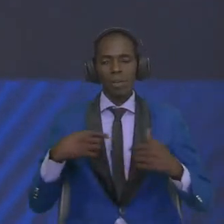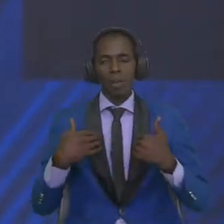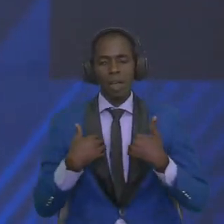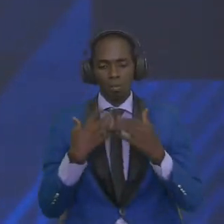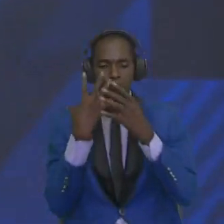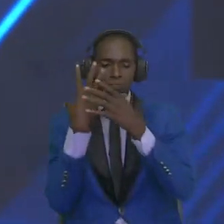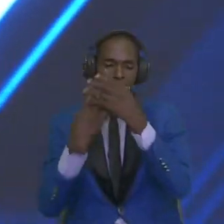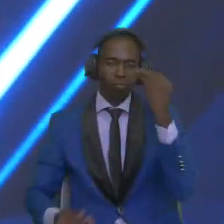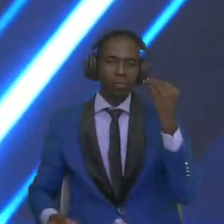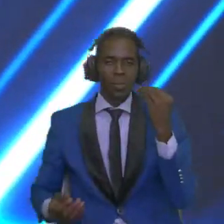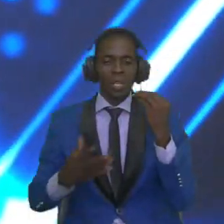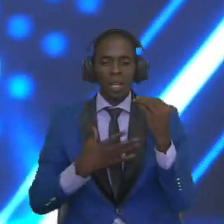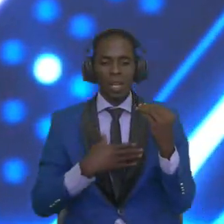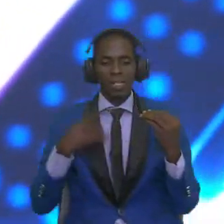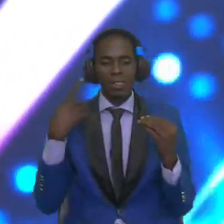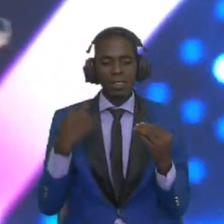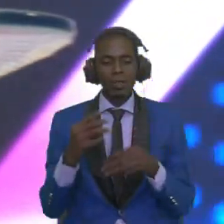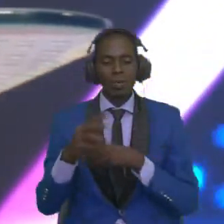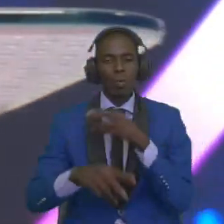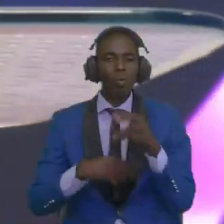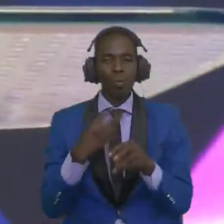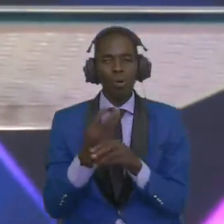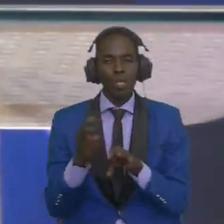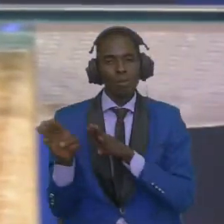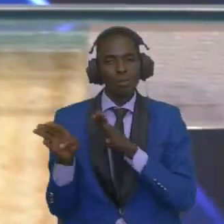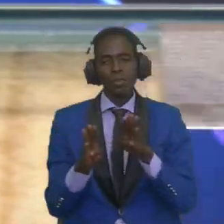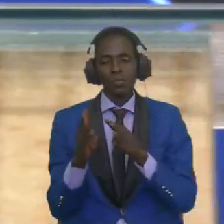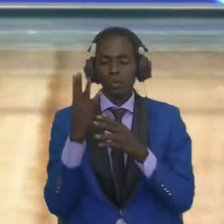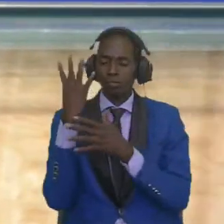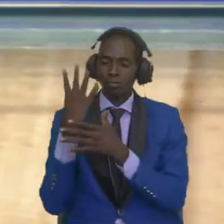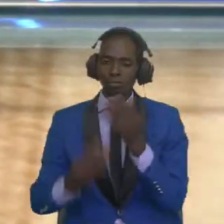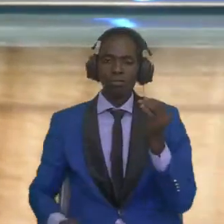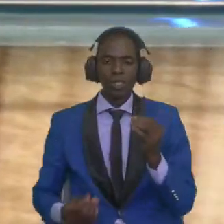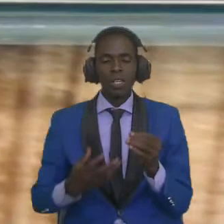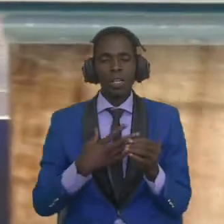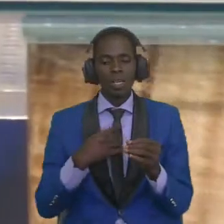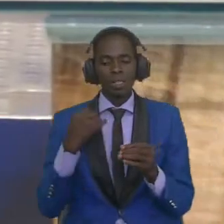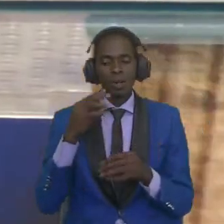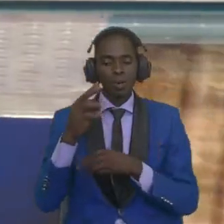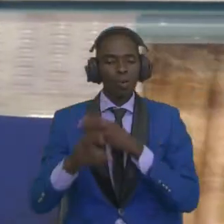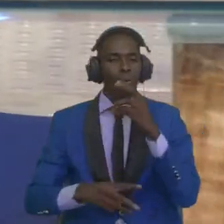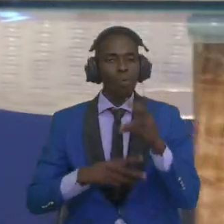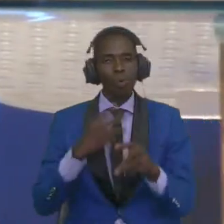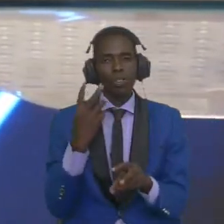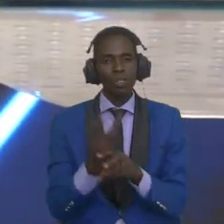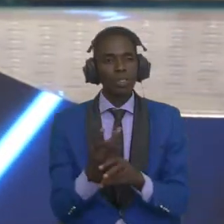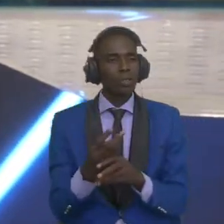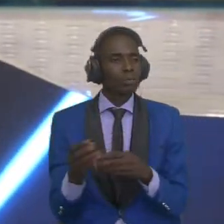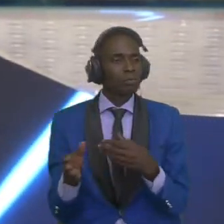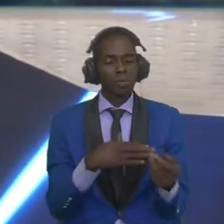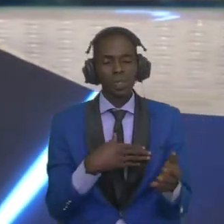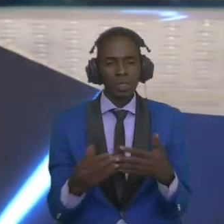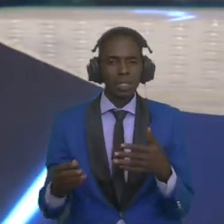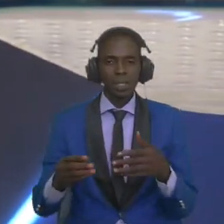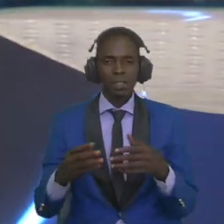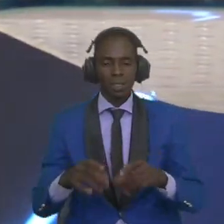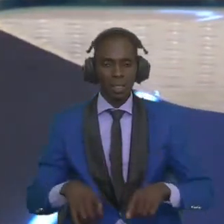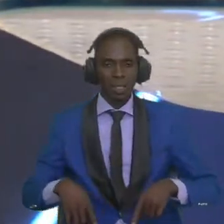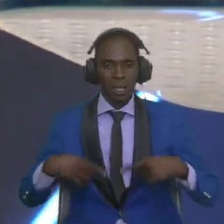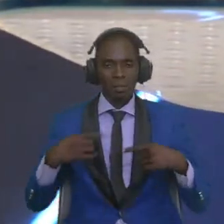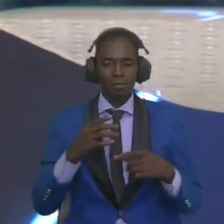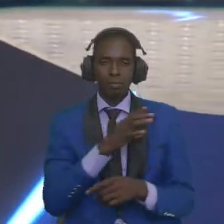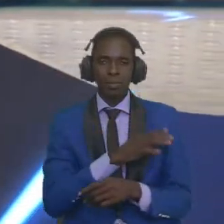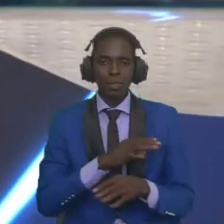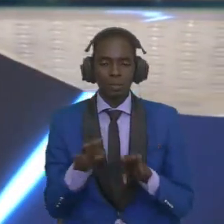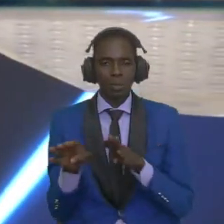the Gentile behavior had gone, and the Gentile idolatrous situation, all that has gone.